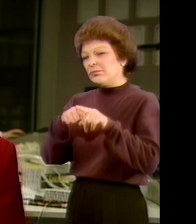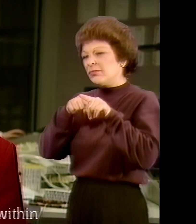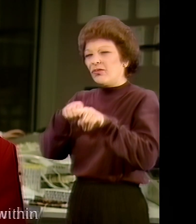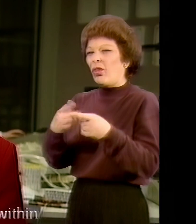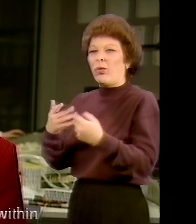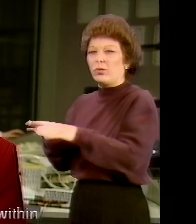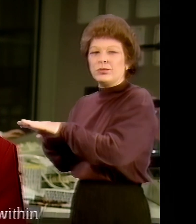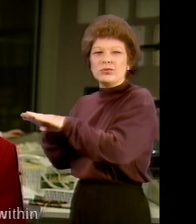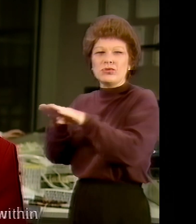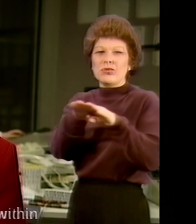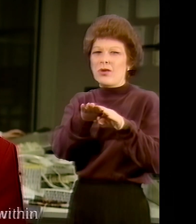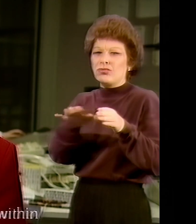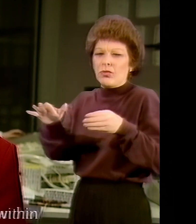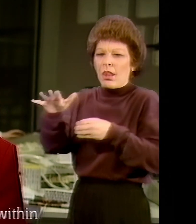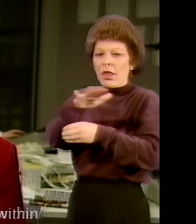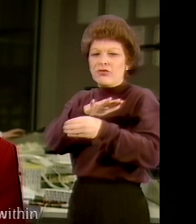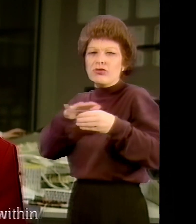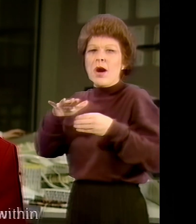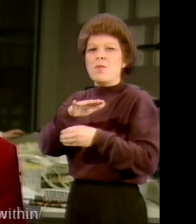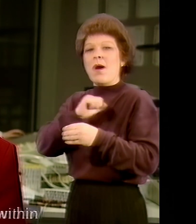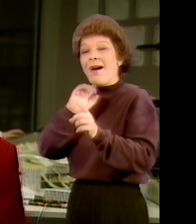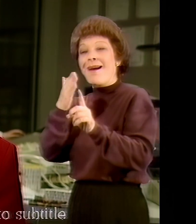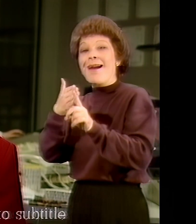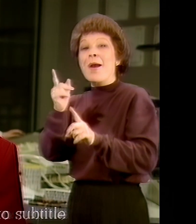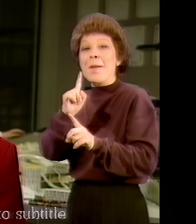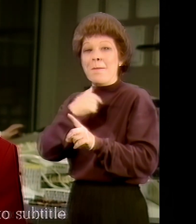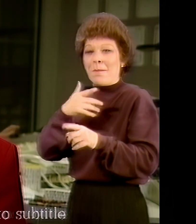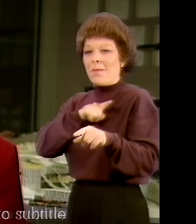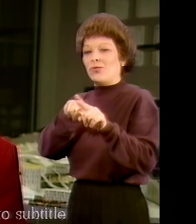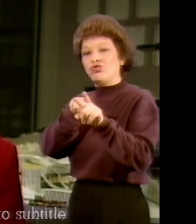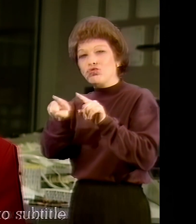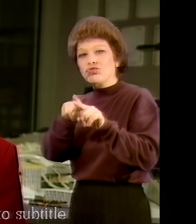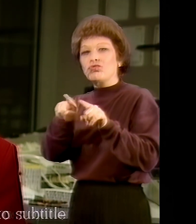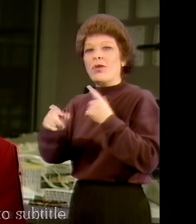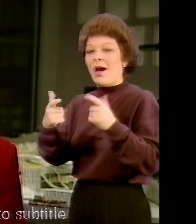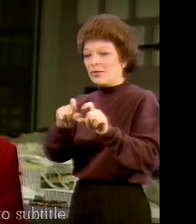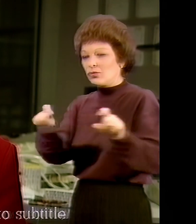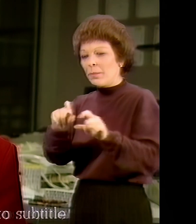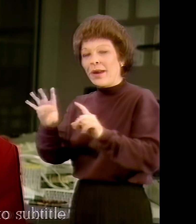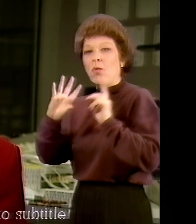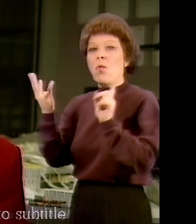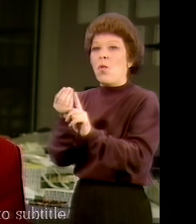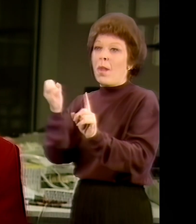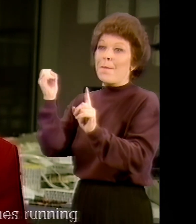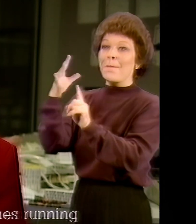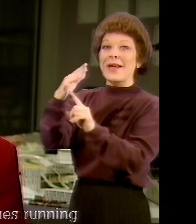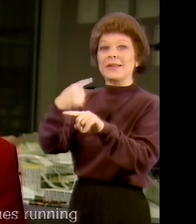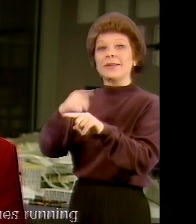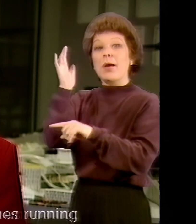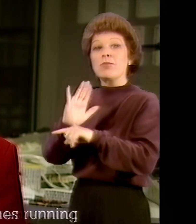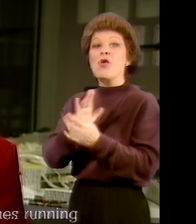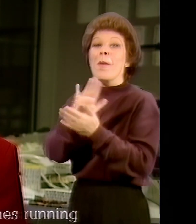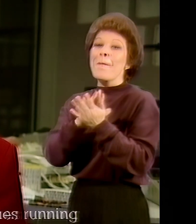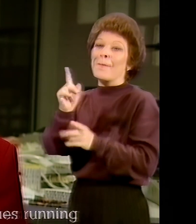of attempting to subtitle all peak time programs. And that's